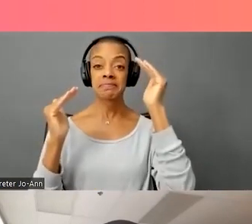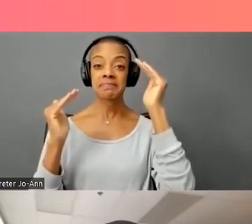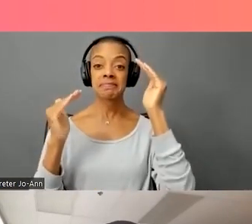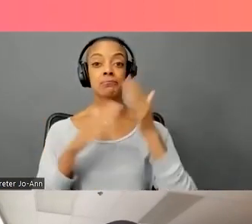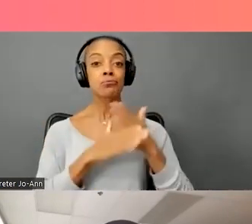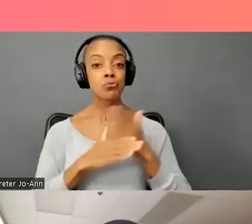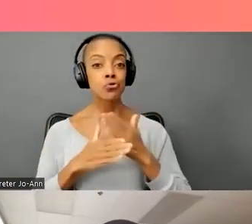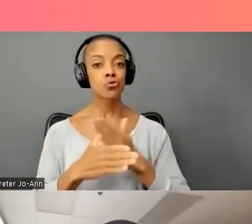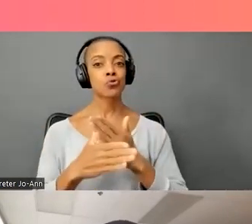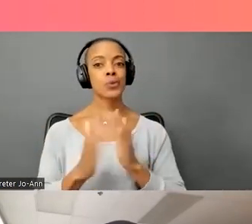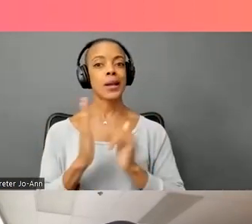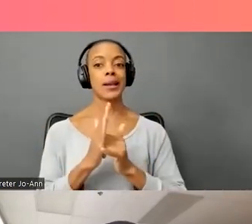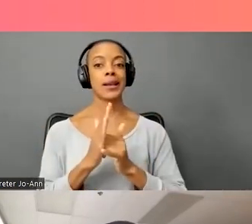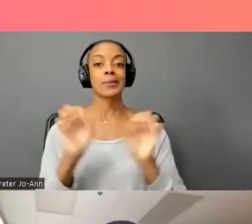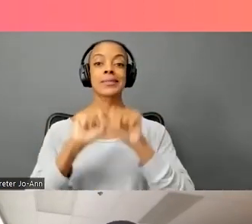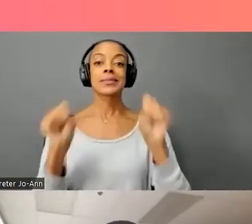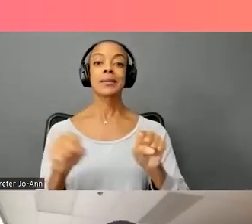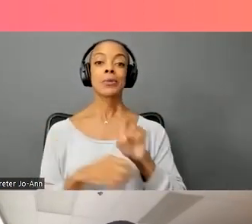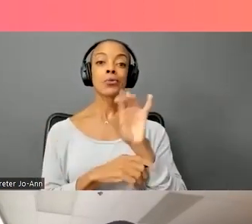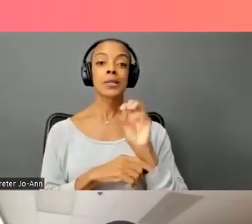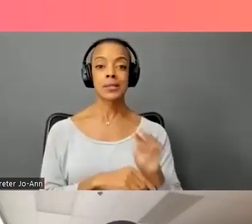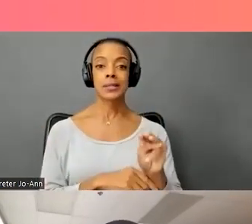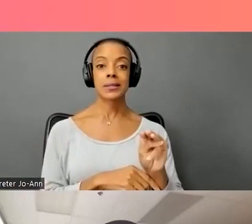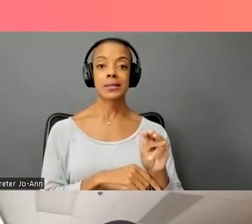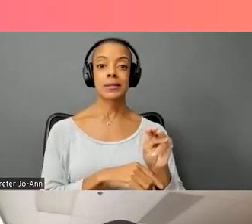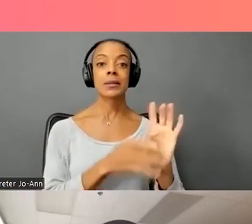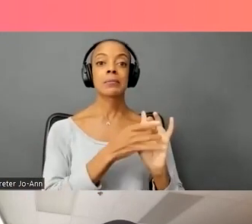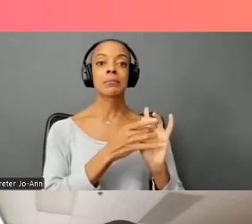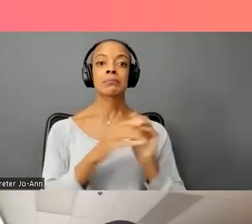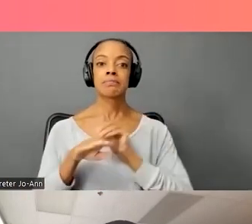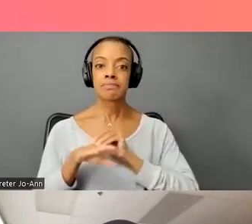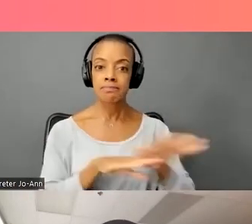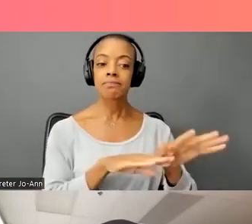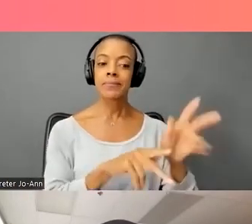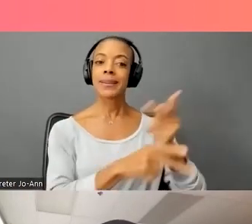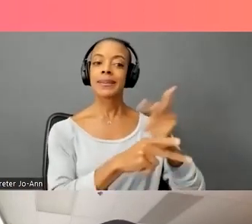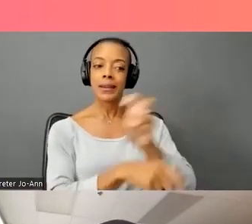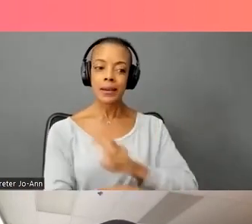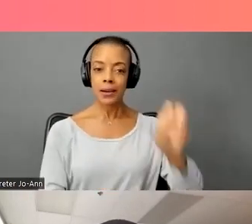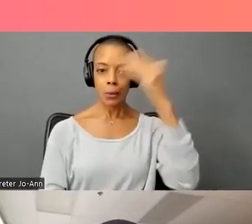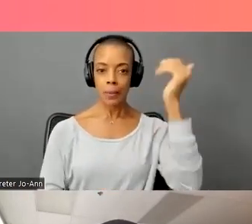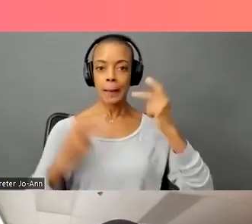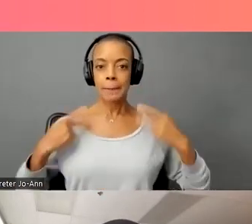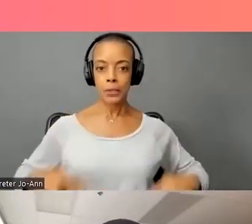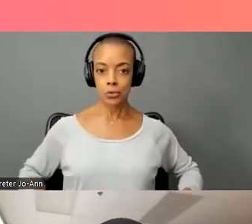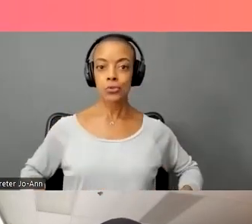little bit about how systemic racism with respect to shapes care pathways for Black patients who